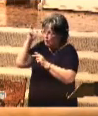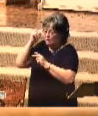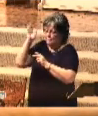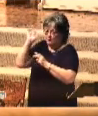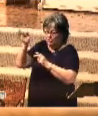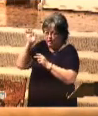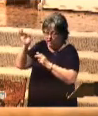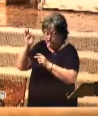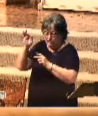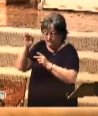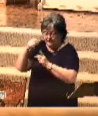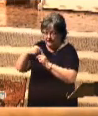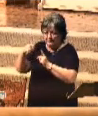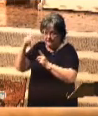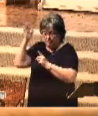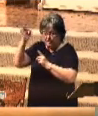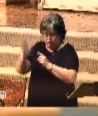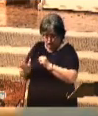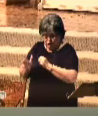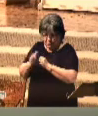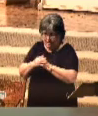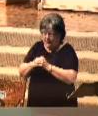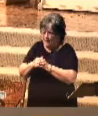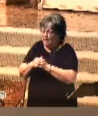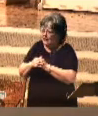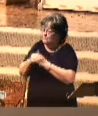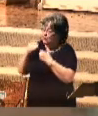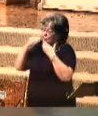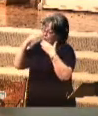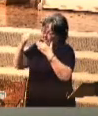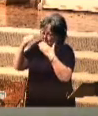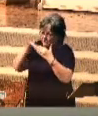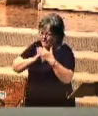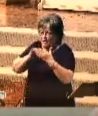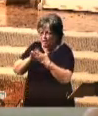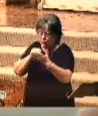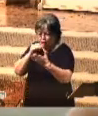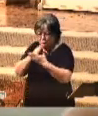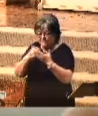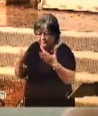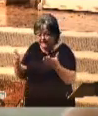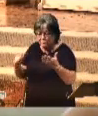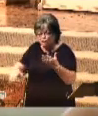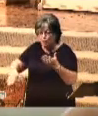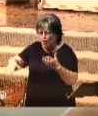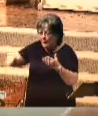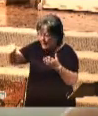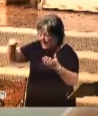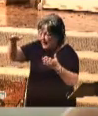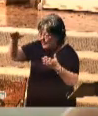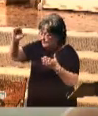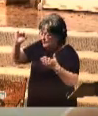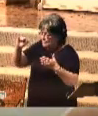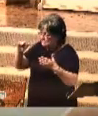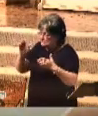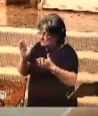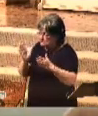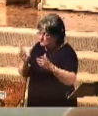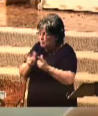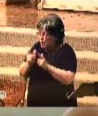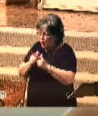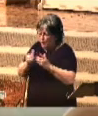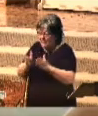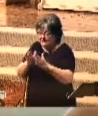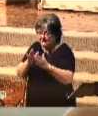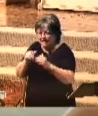pulpit. I'm so thankful that I was able to learn some things growing up in small ways, and then I just